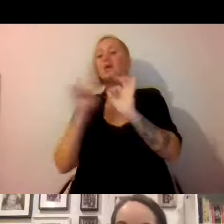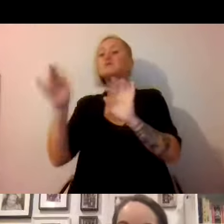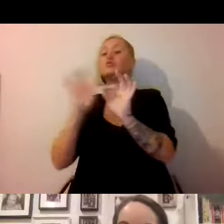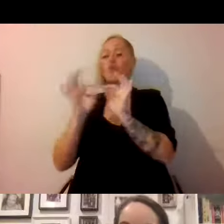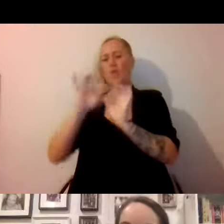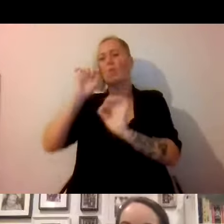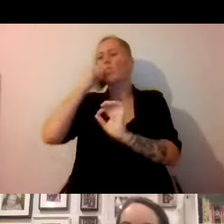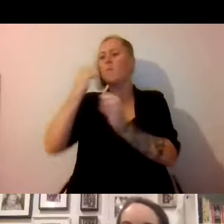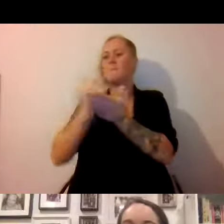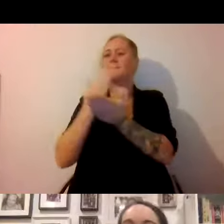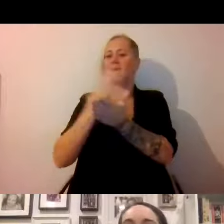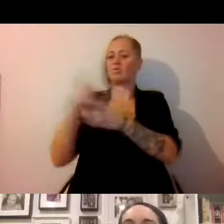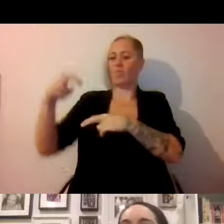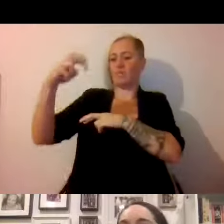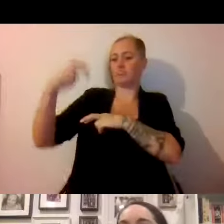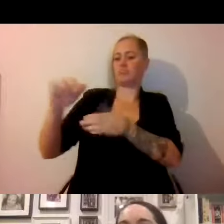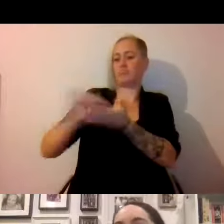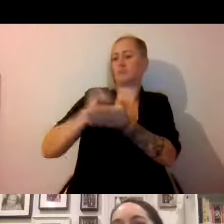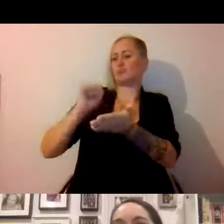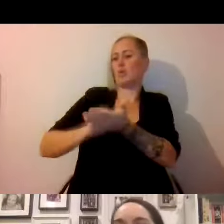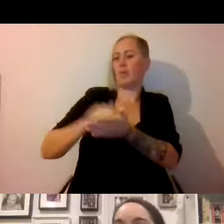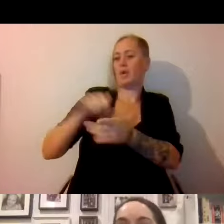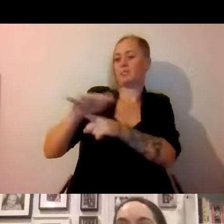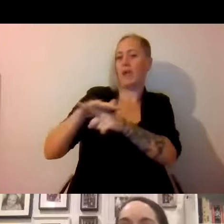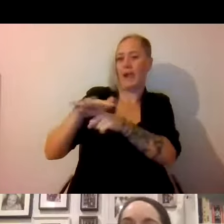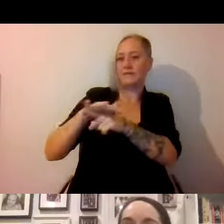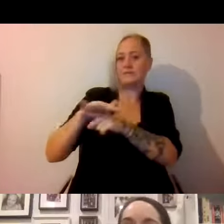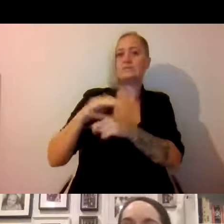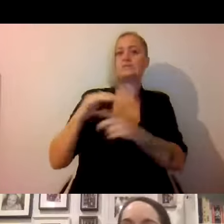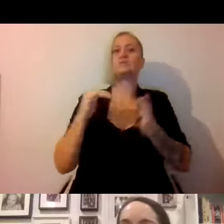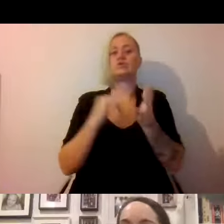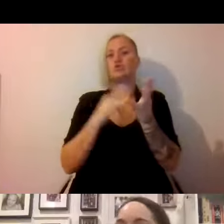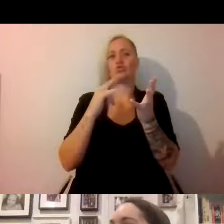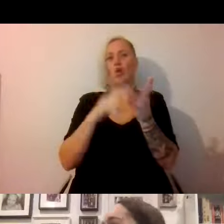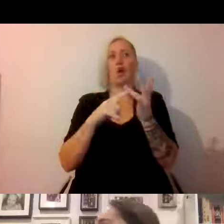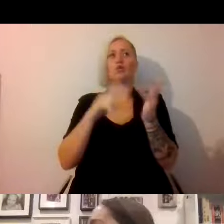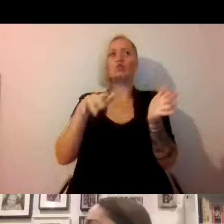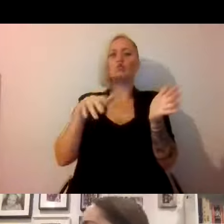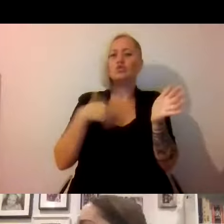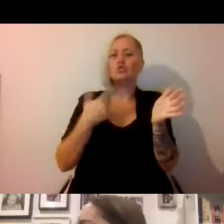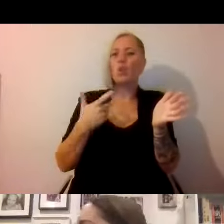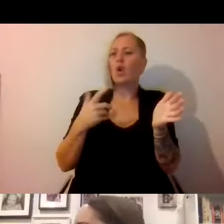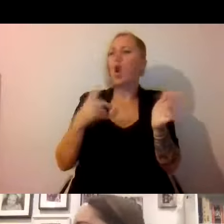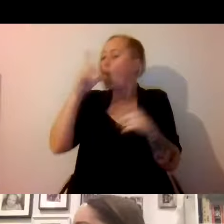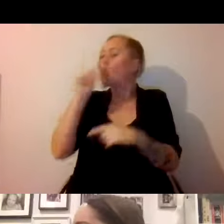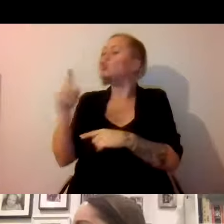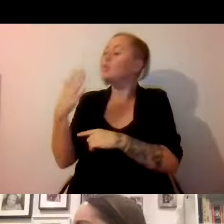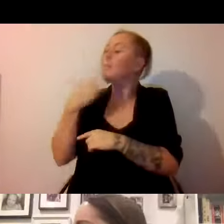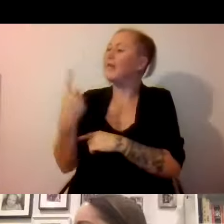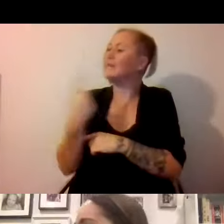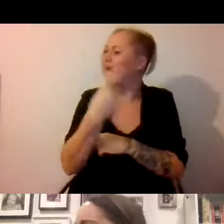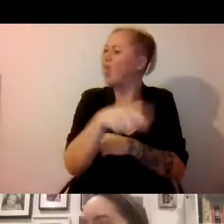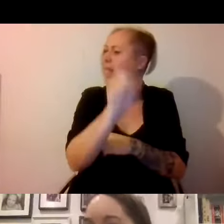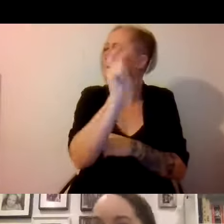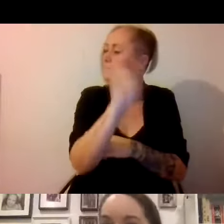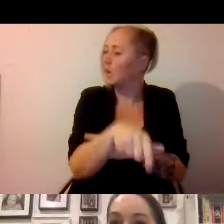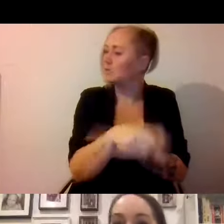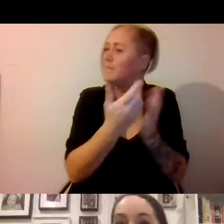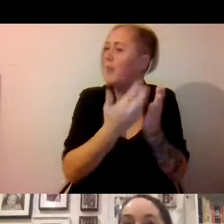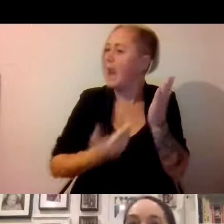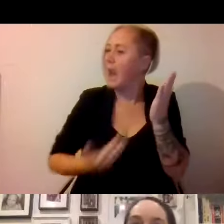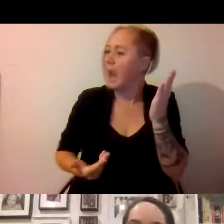person. So it's, for example, you don't want to do the sort of, oh, could you please tell that person that blah, blah, blah, you want to